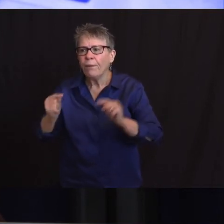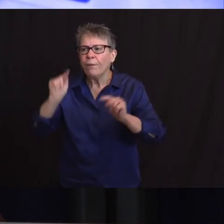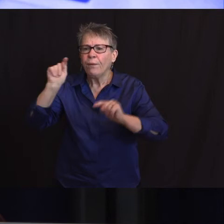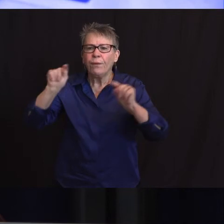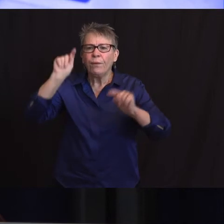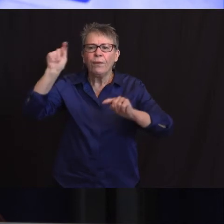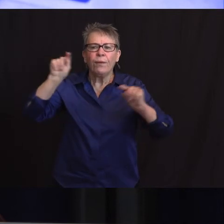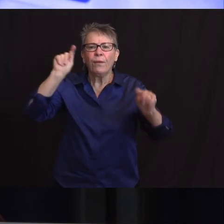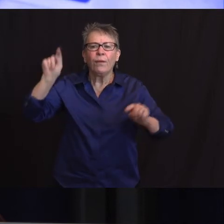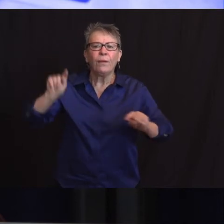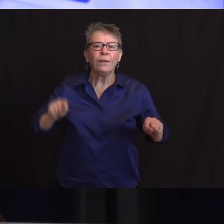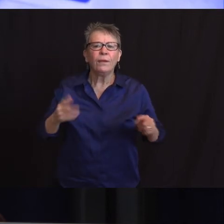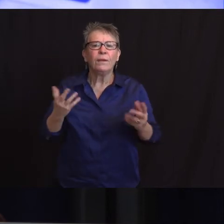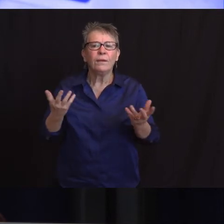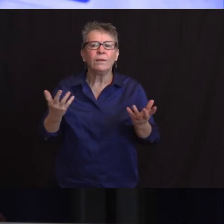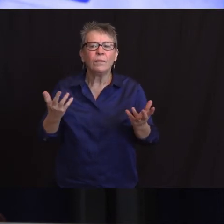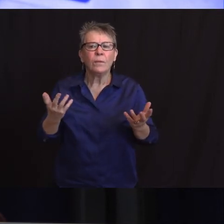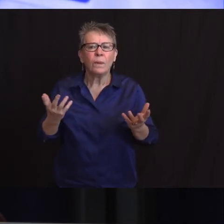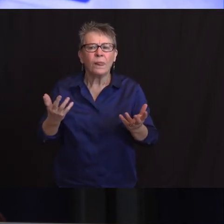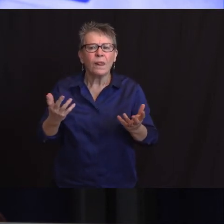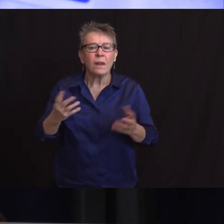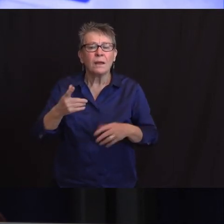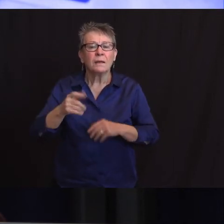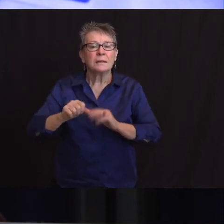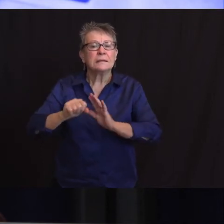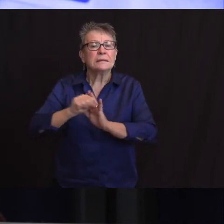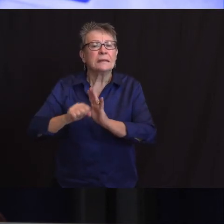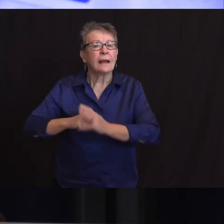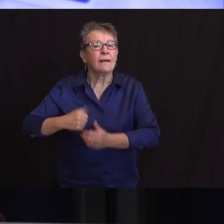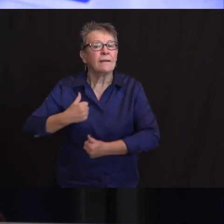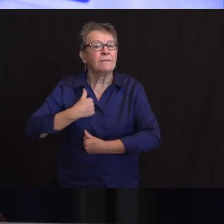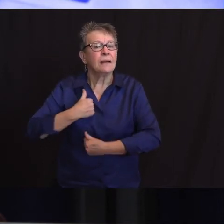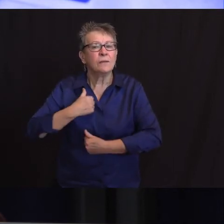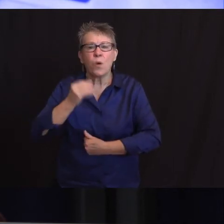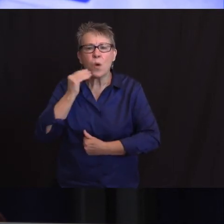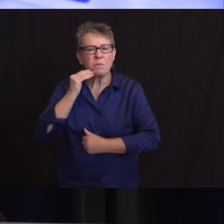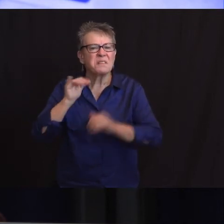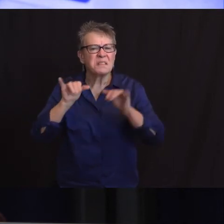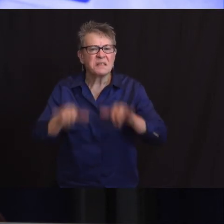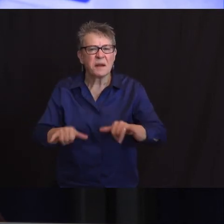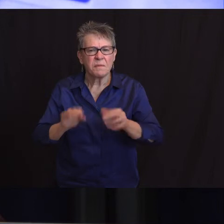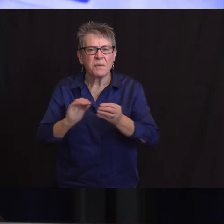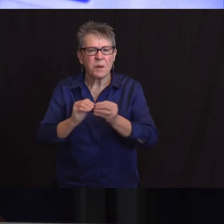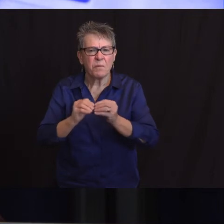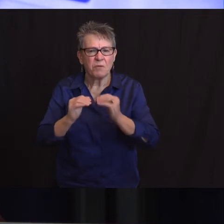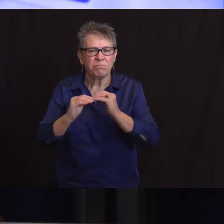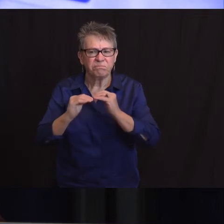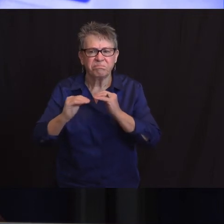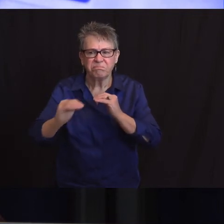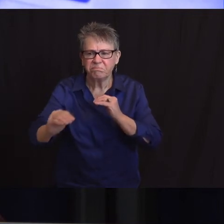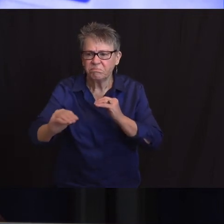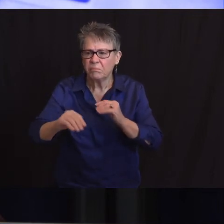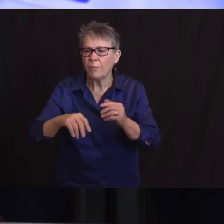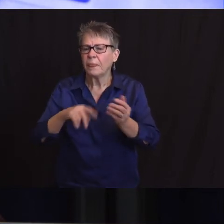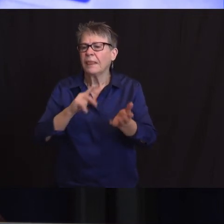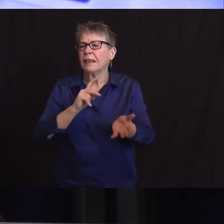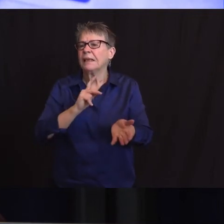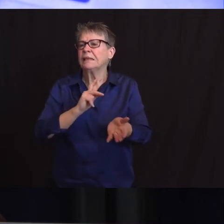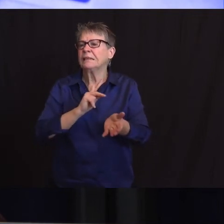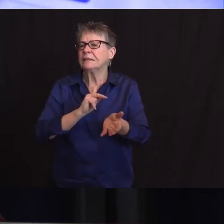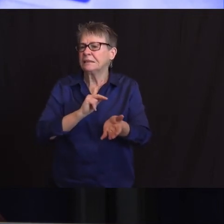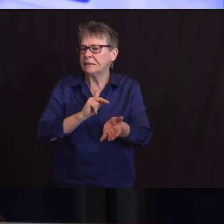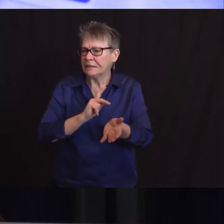no new cases among residents, and at the state psychiatric hospitals, no new cases among patients. The